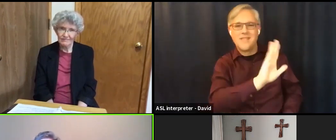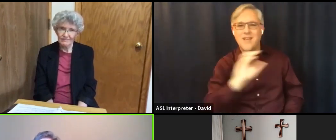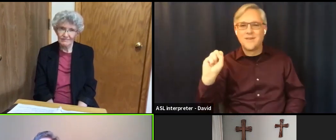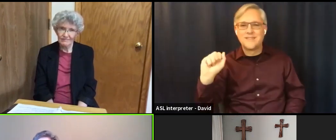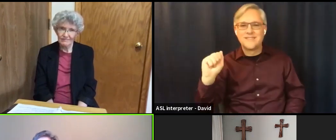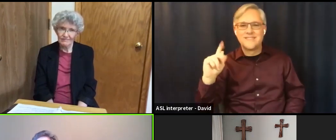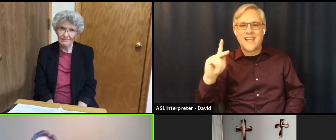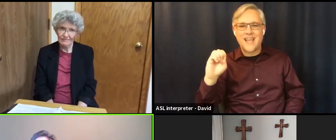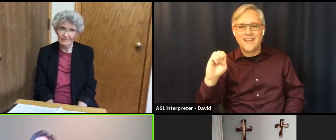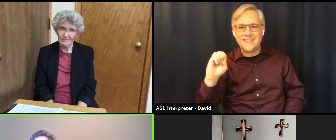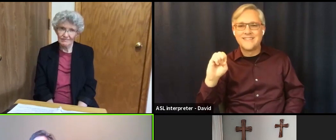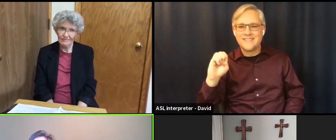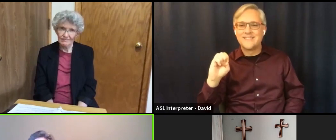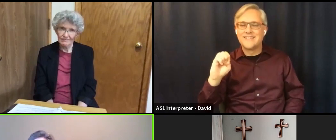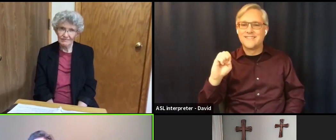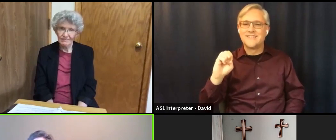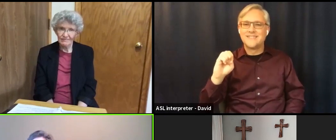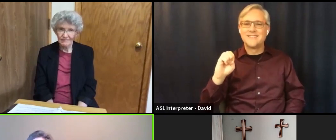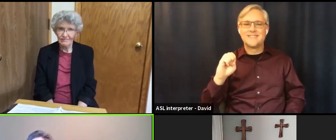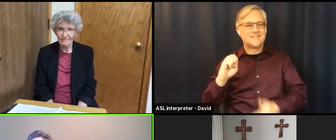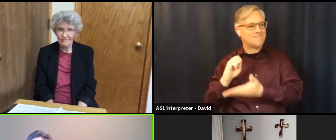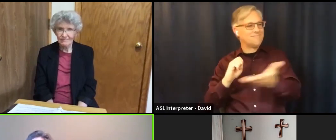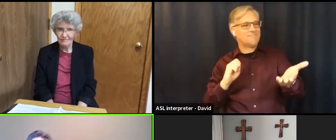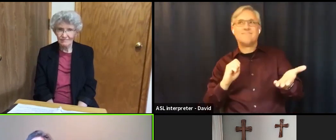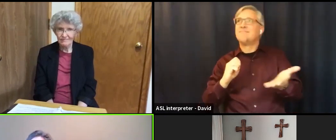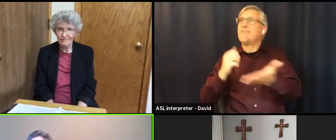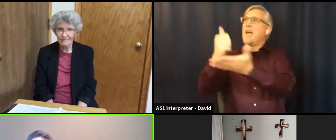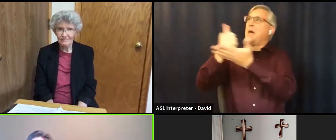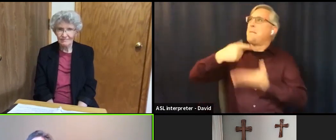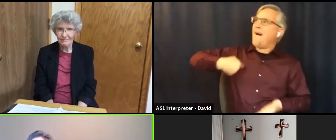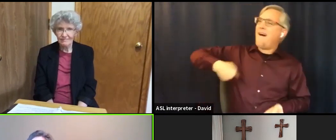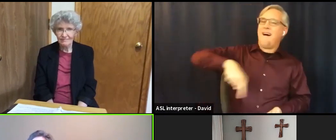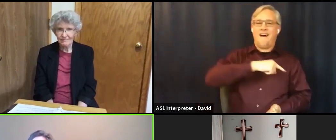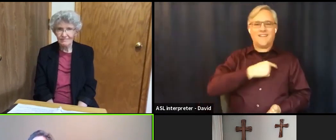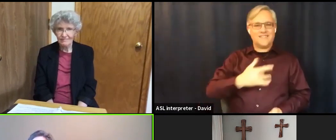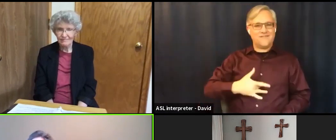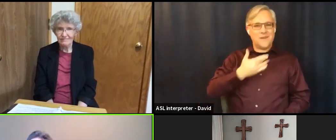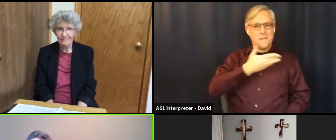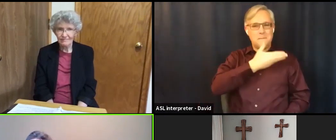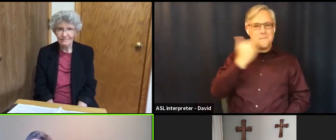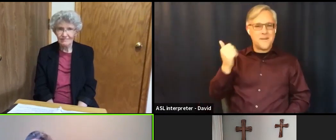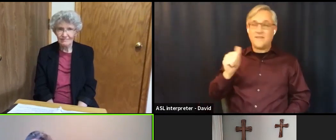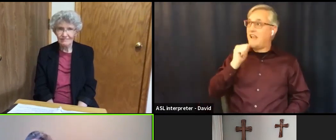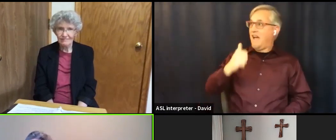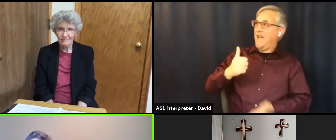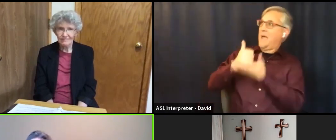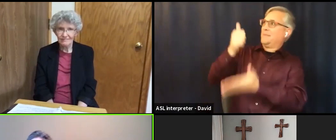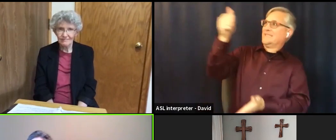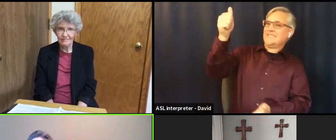better, but to help us feel better. This is what God is doing.